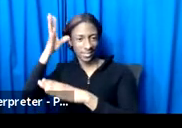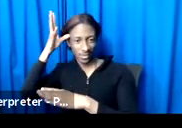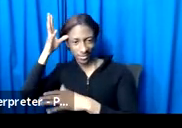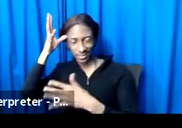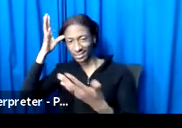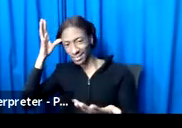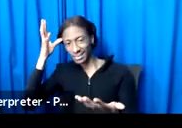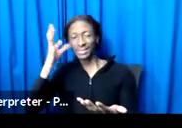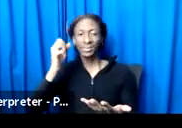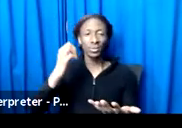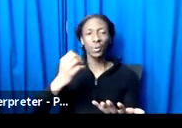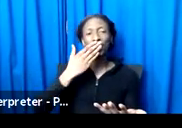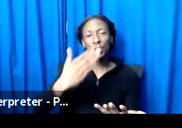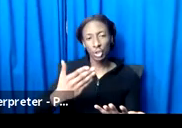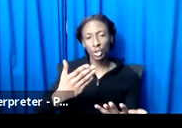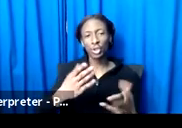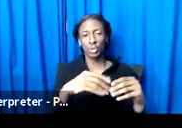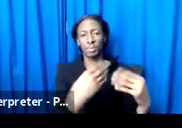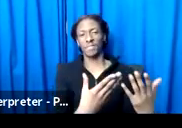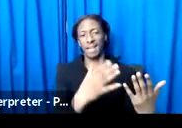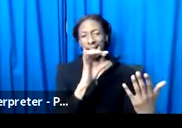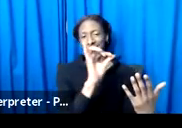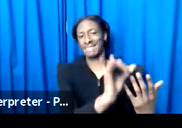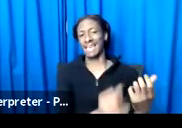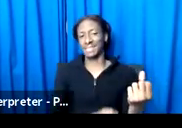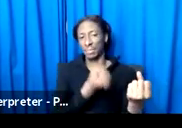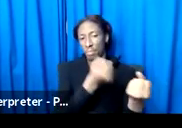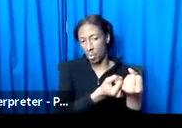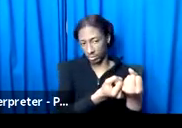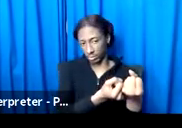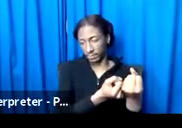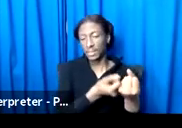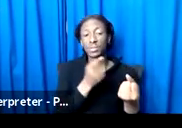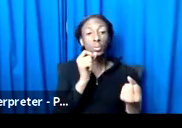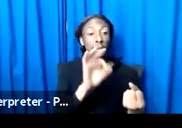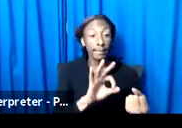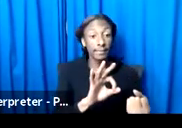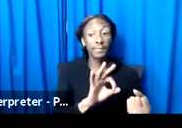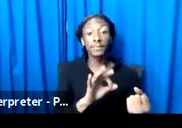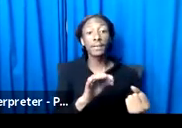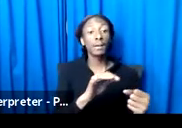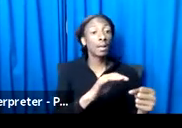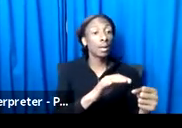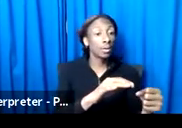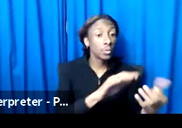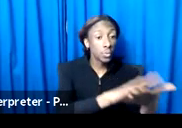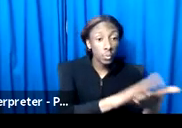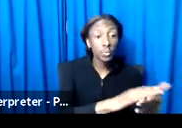to provide that supportive environment for children. So if there are localities or